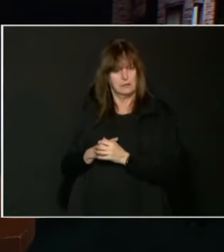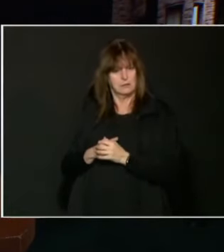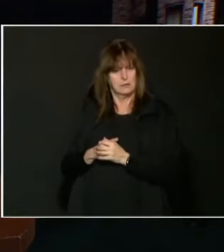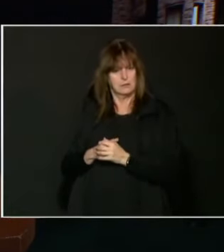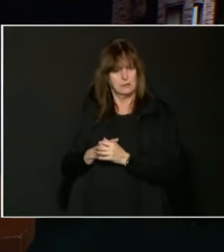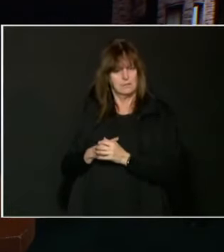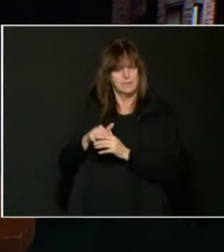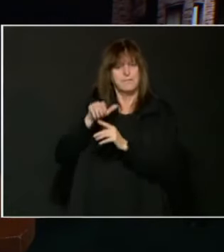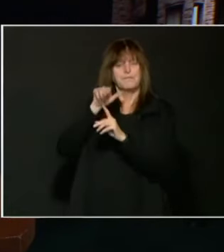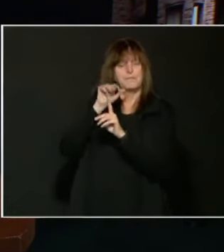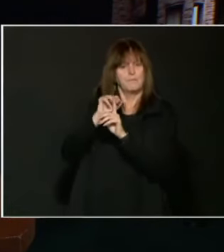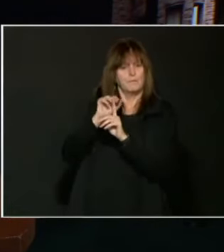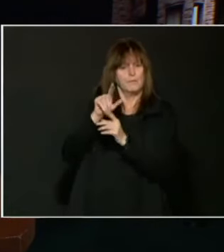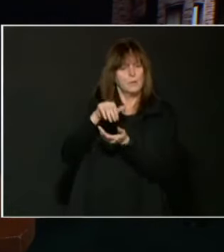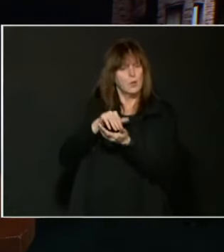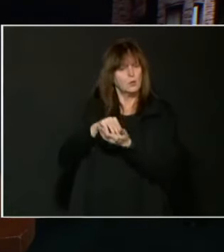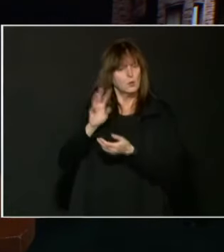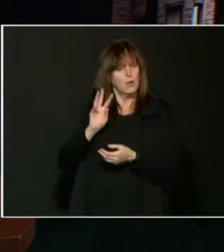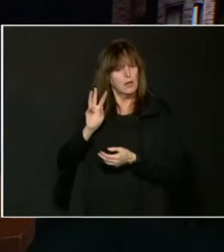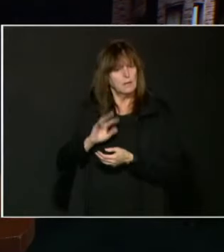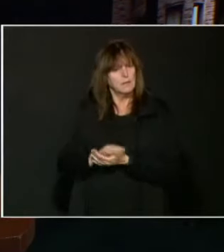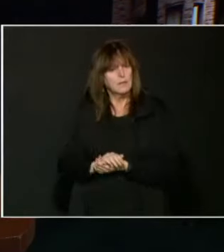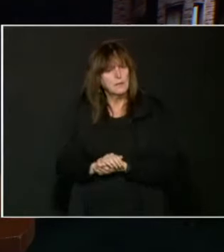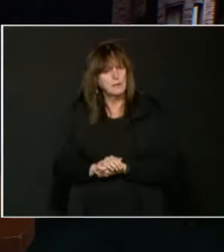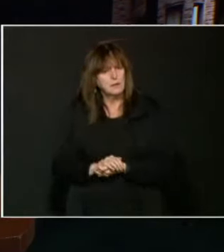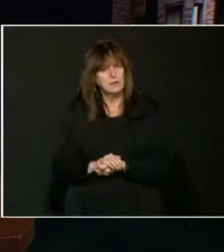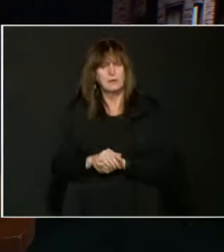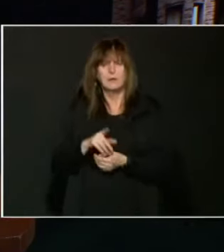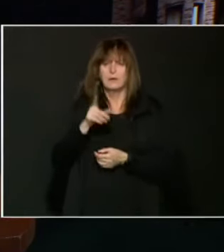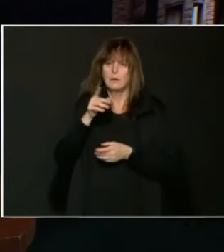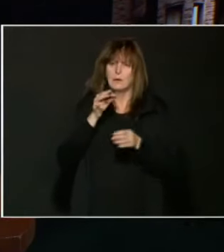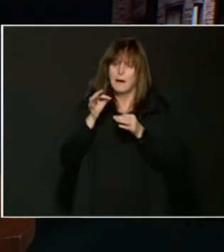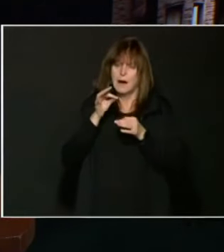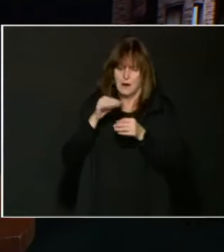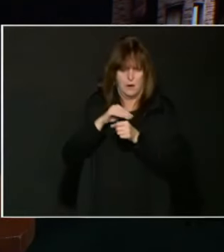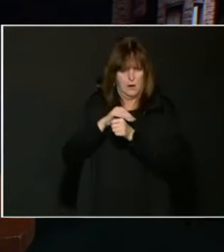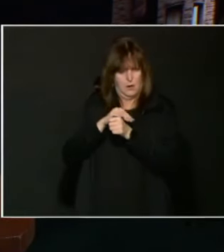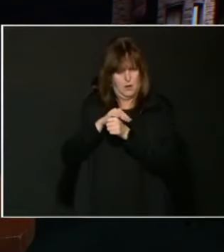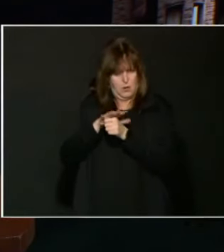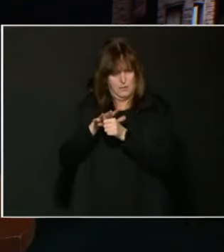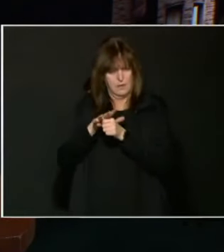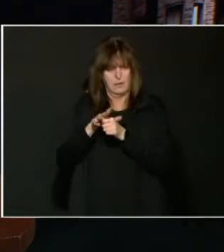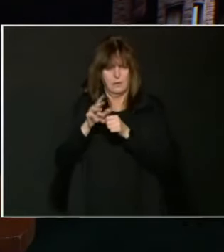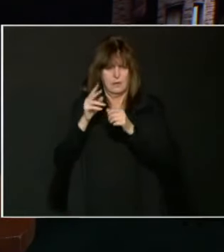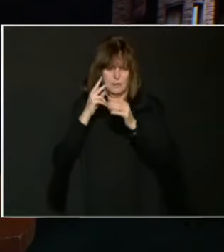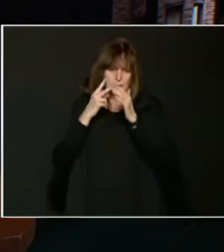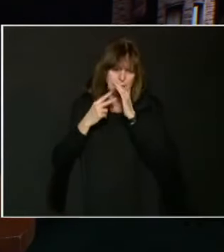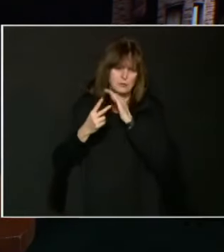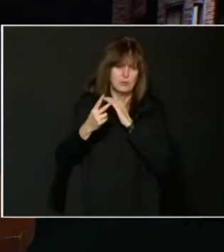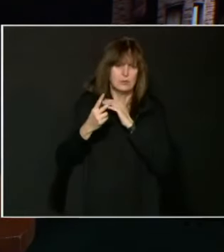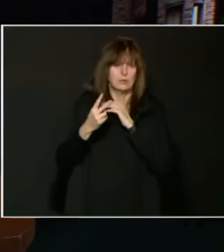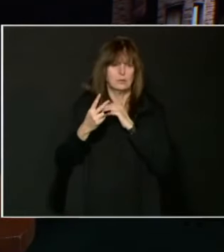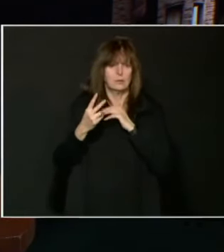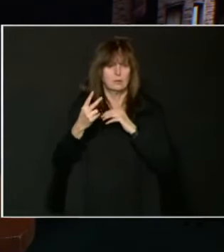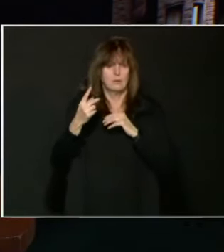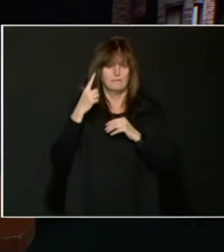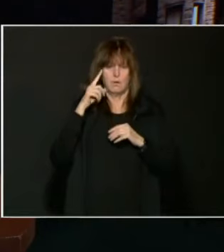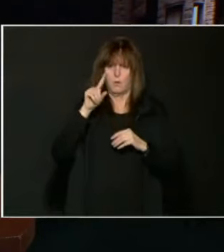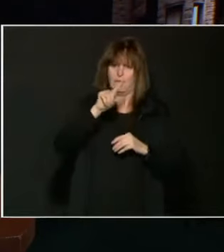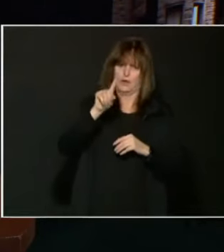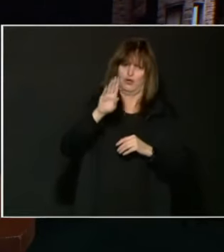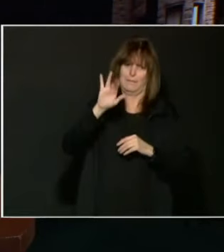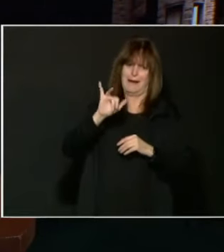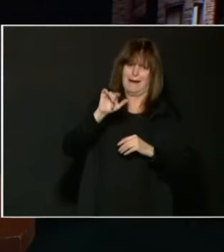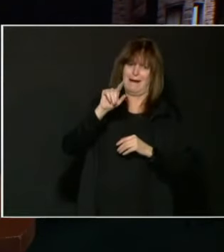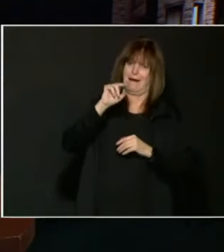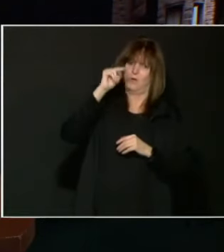you please speak to the COVID-19 situation and projections for the Thunder Bay District and your concerns and